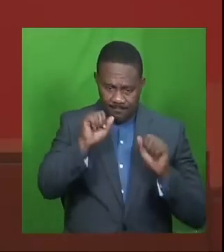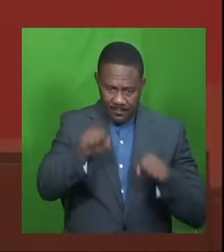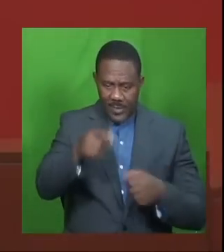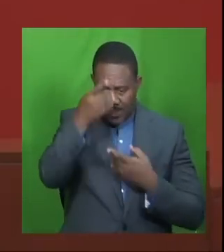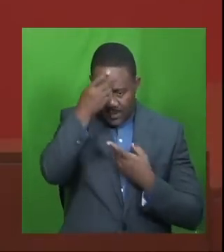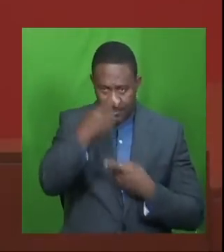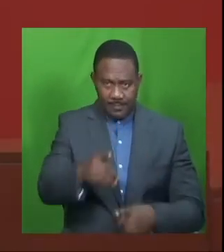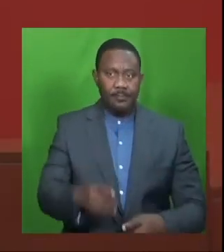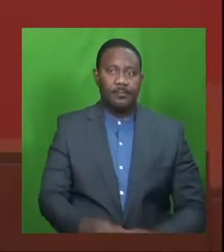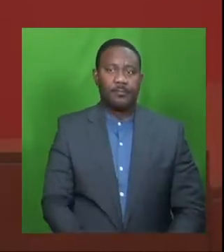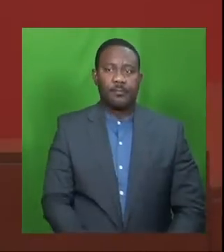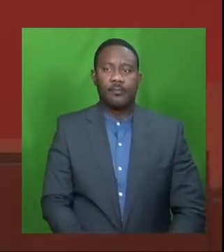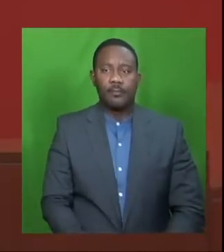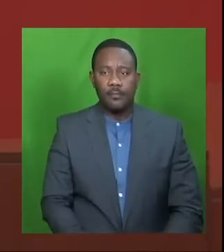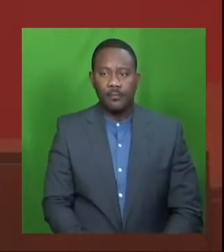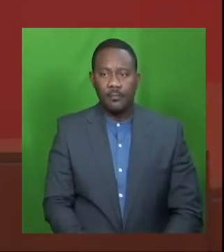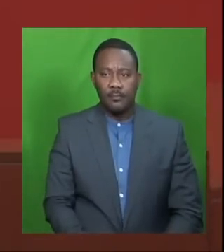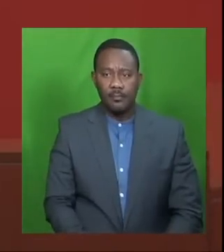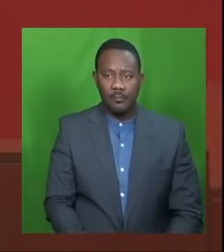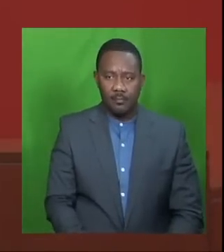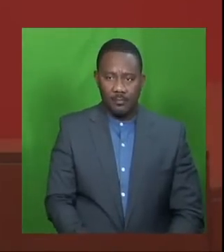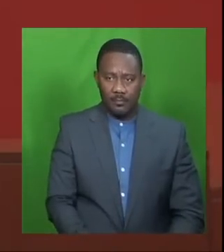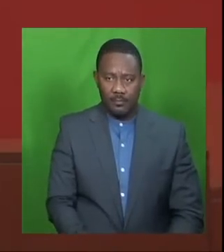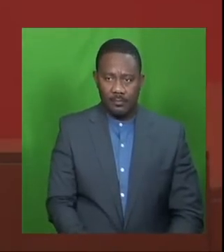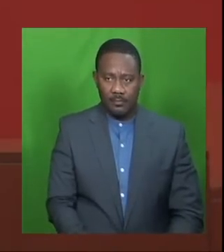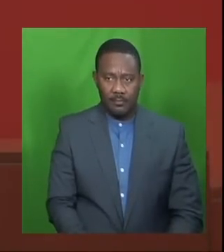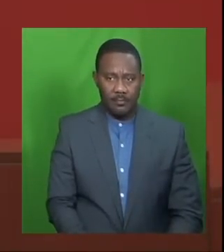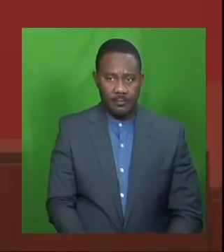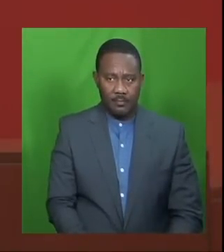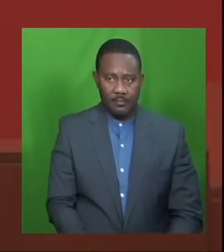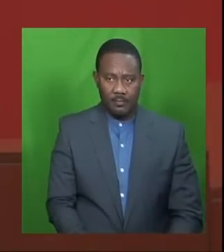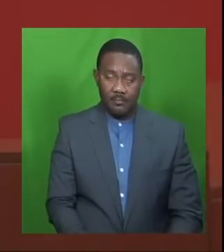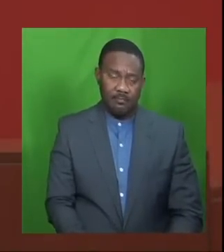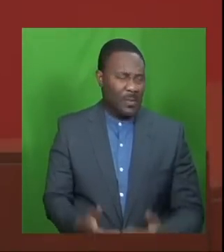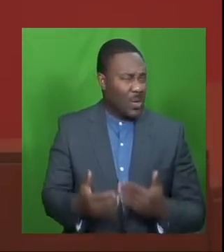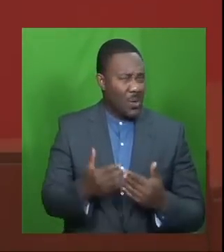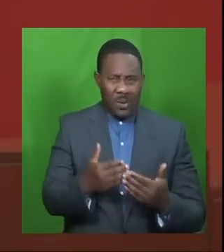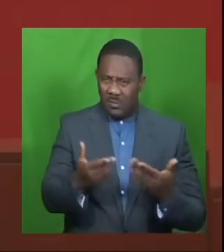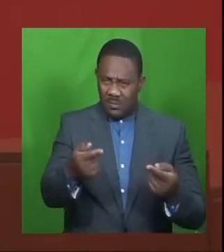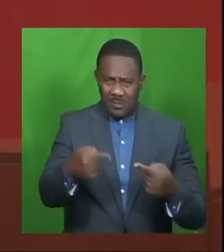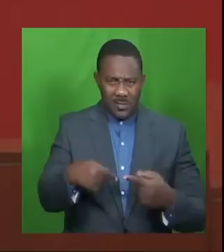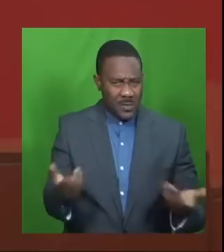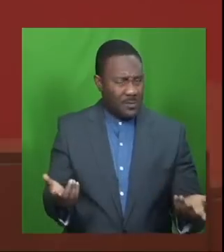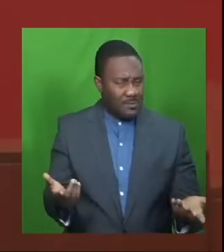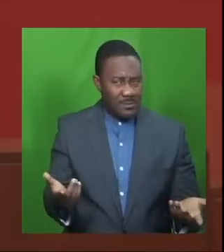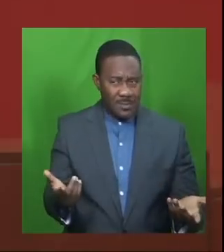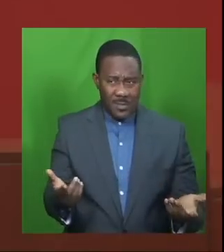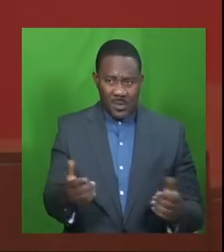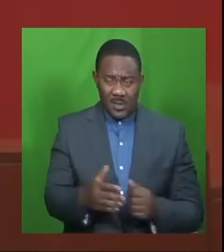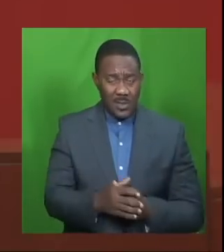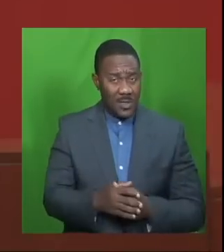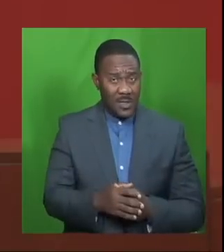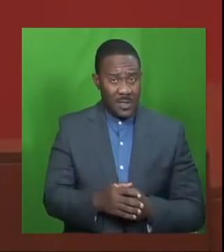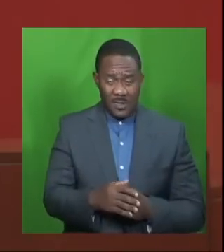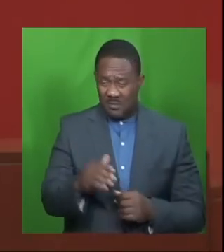country. And so whatever code they are bringing is just to amplify the provisions of the